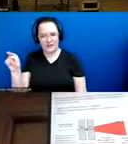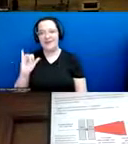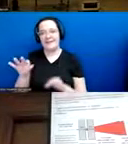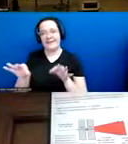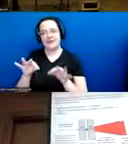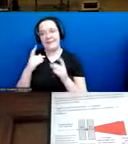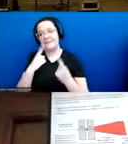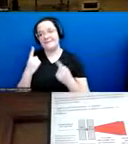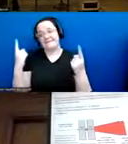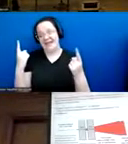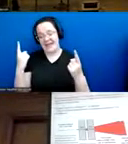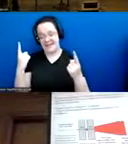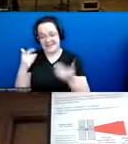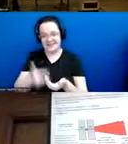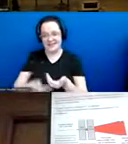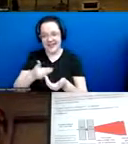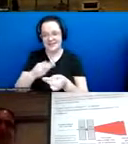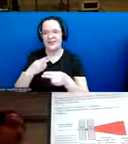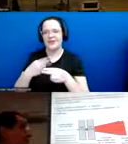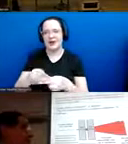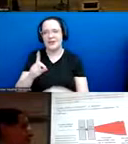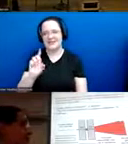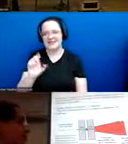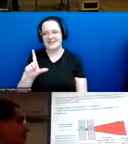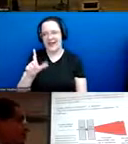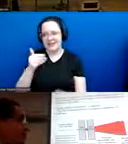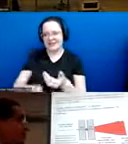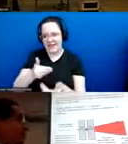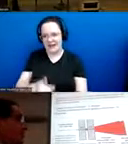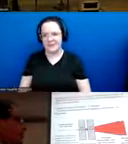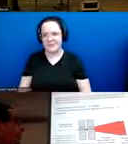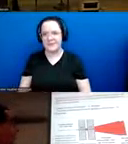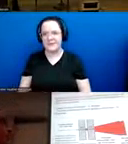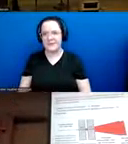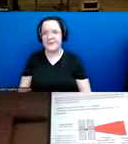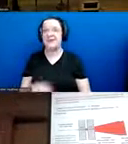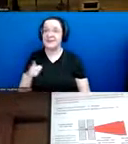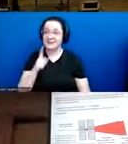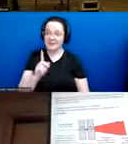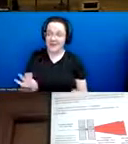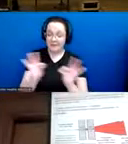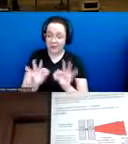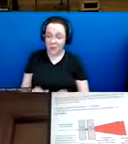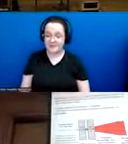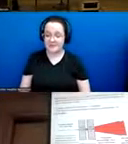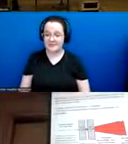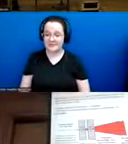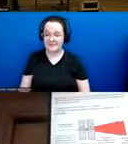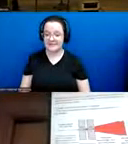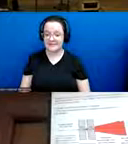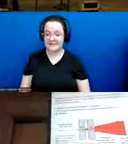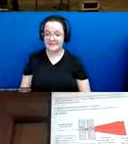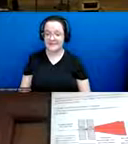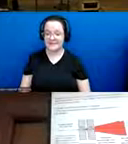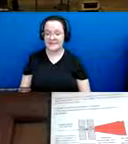state, the so-called Bell state, right? And so this is very important, right? And everything is encompassed in this